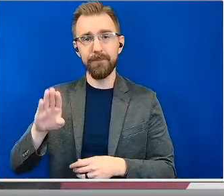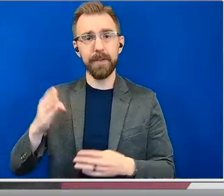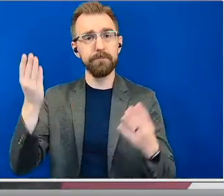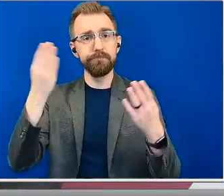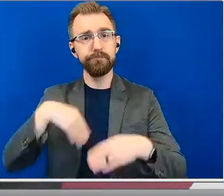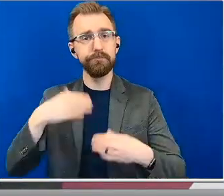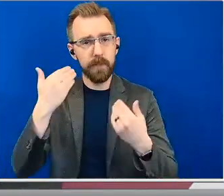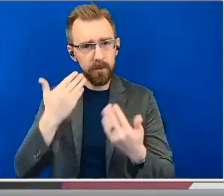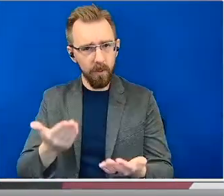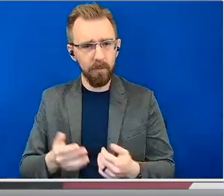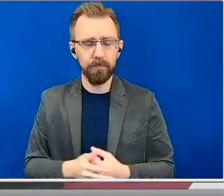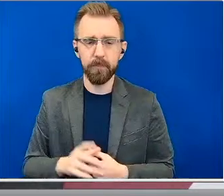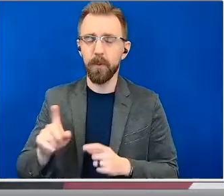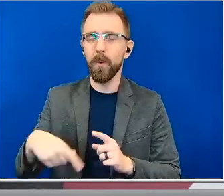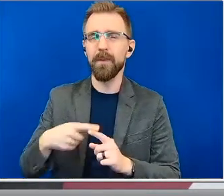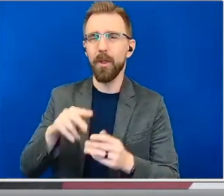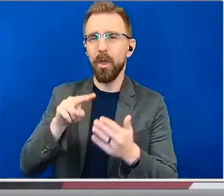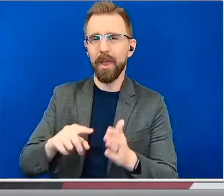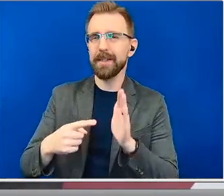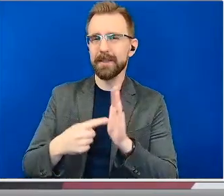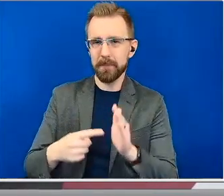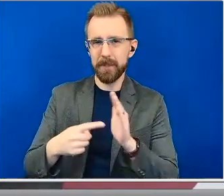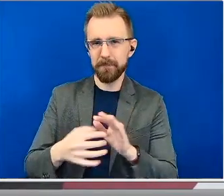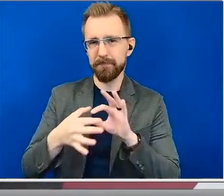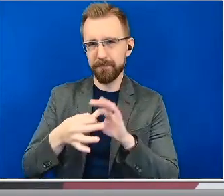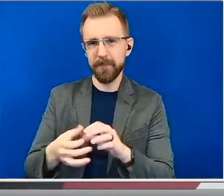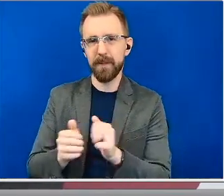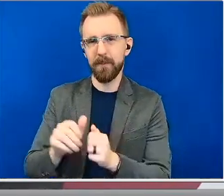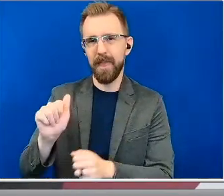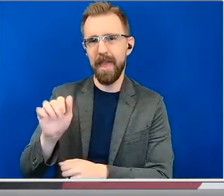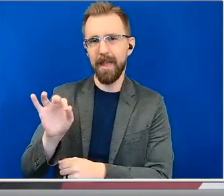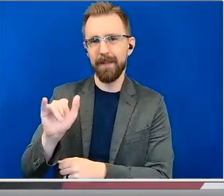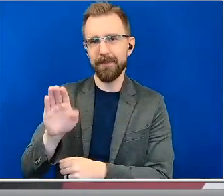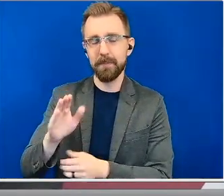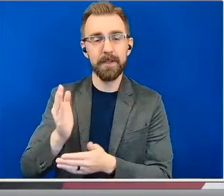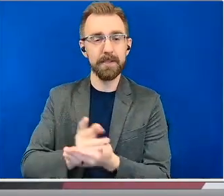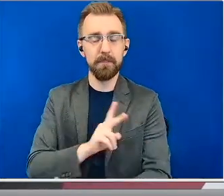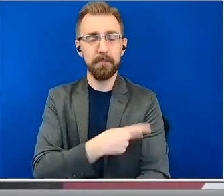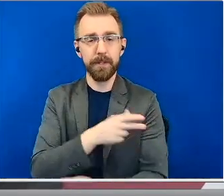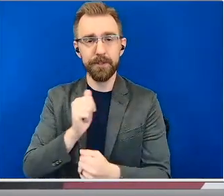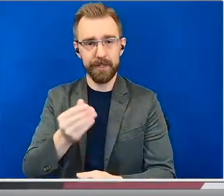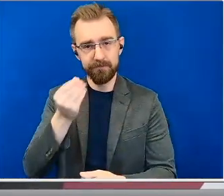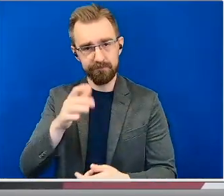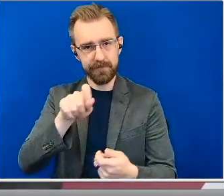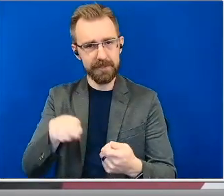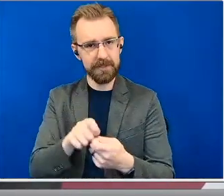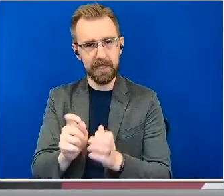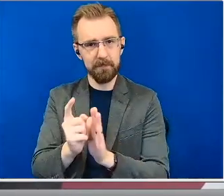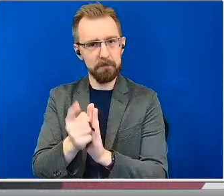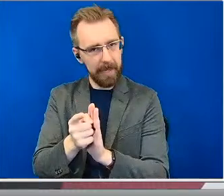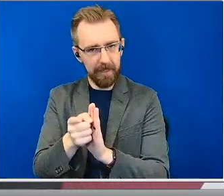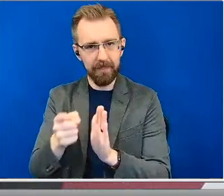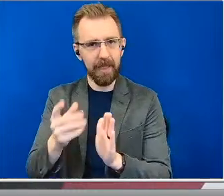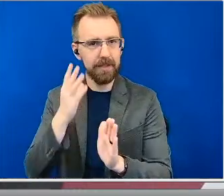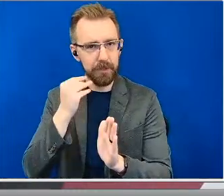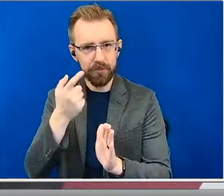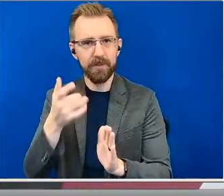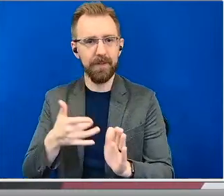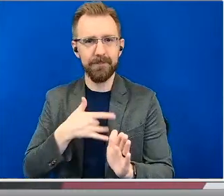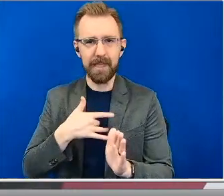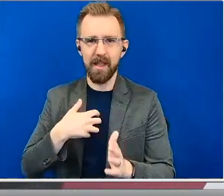at the symptoms associated with Afib, some patients can tell me the exact minute they're in Afib because they feel so bad in it. They